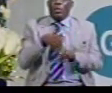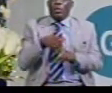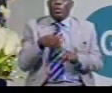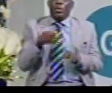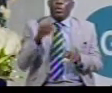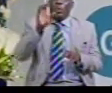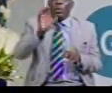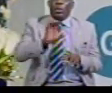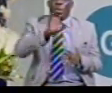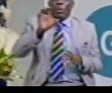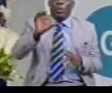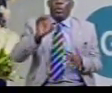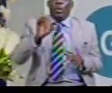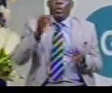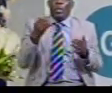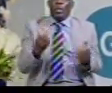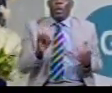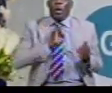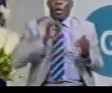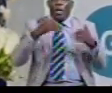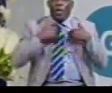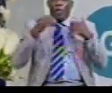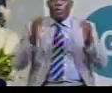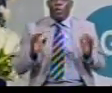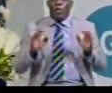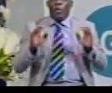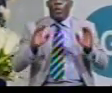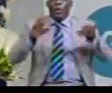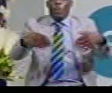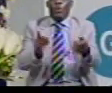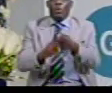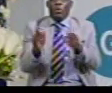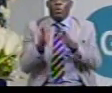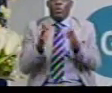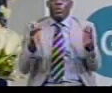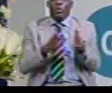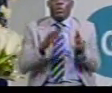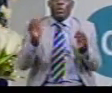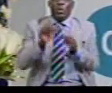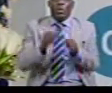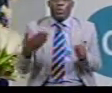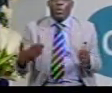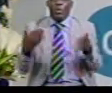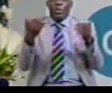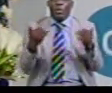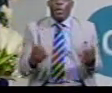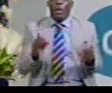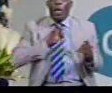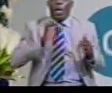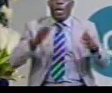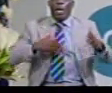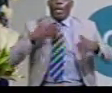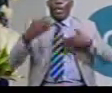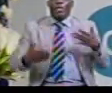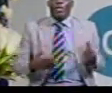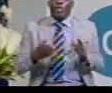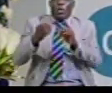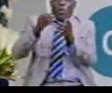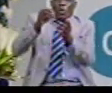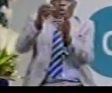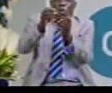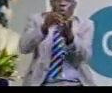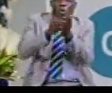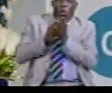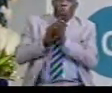Now I've given to Jesus everything. Now I gladly own him as my king. Now